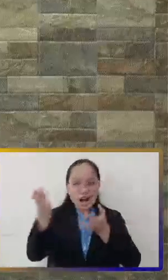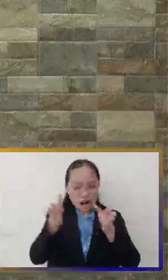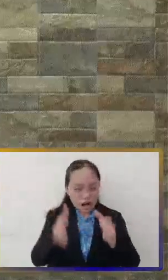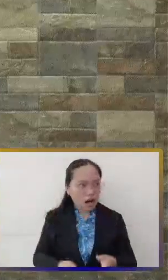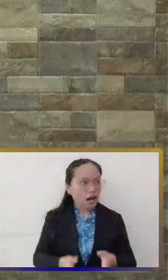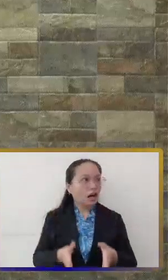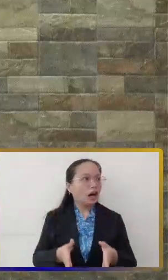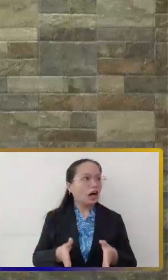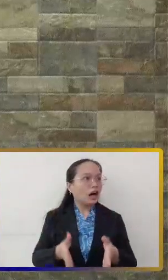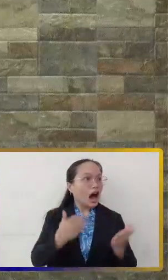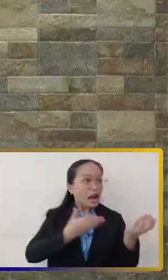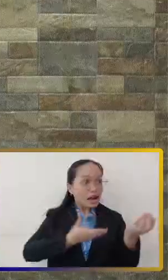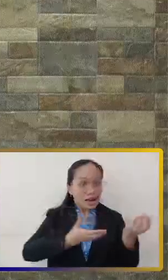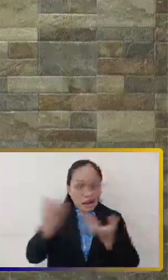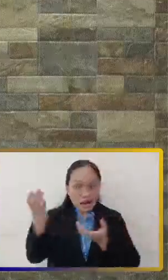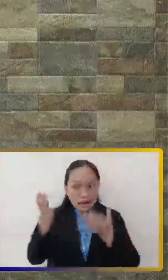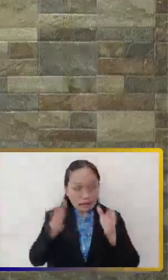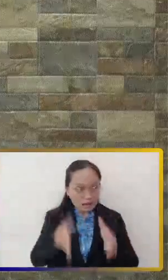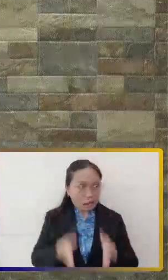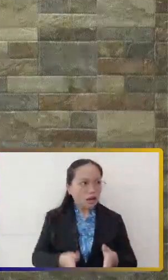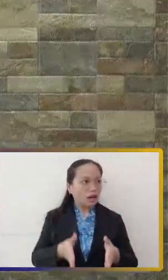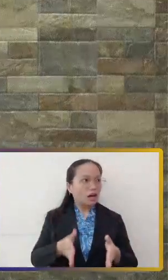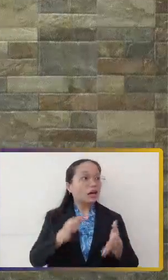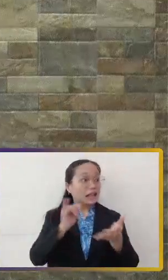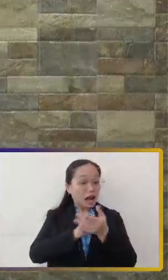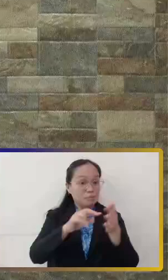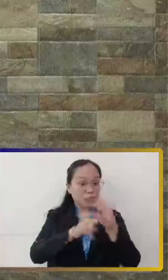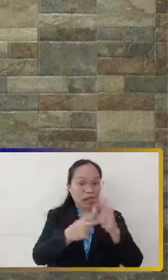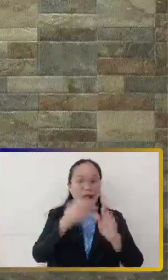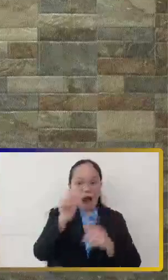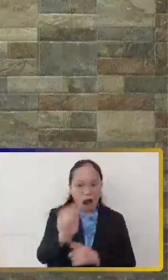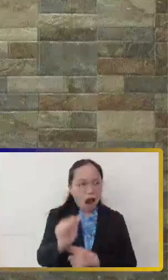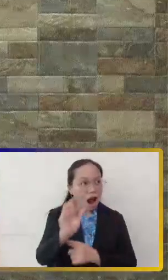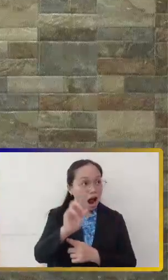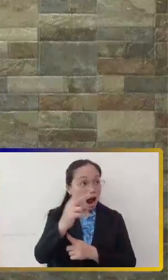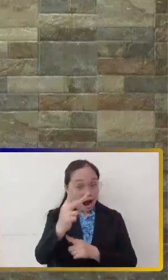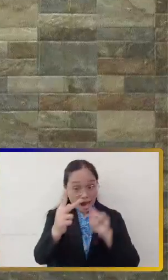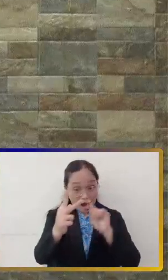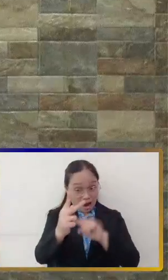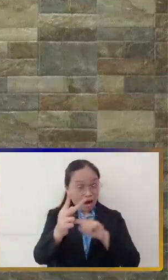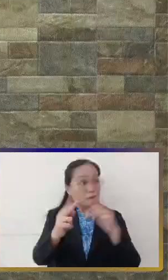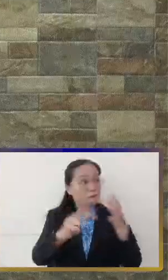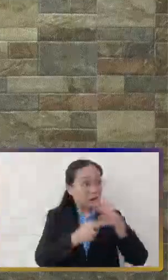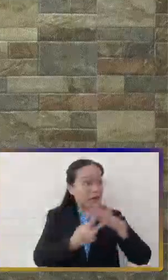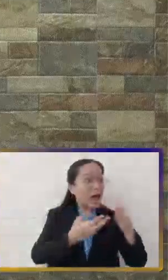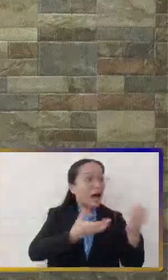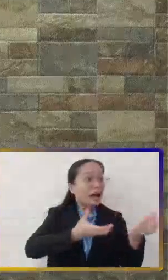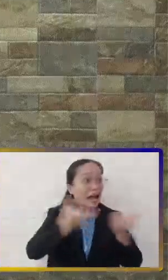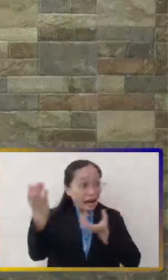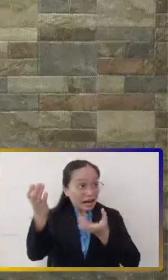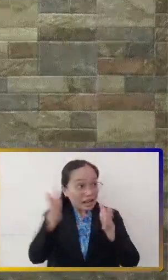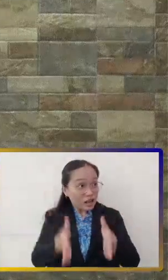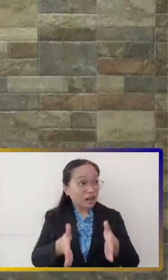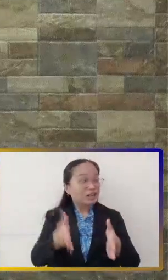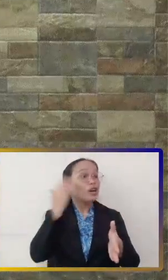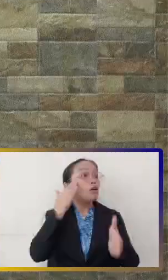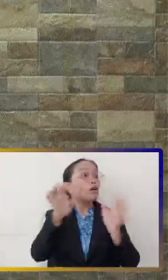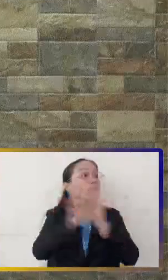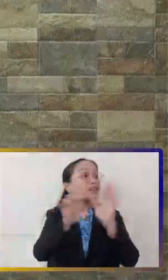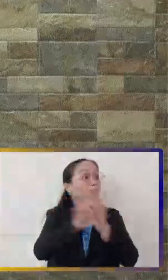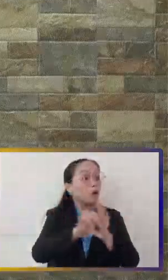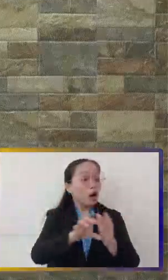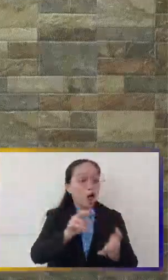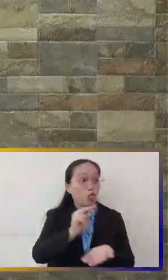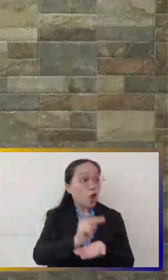So ano ang ibig sabihin po nito, mga kapatid? A carrier. The ark is a carrier. You know, back in the time of Noah, that